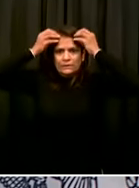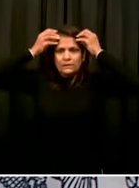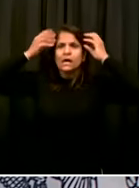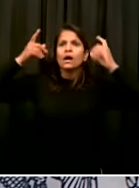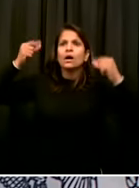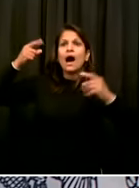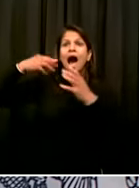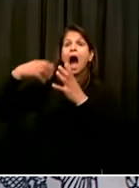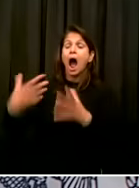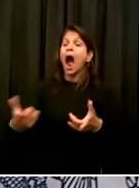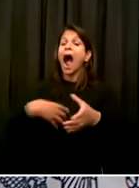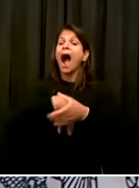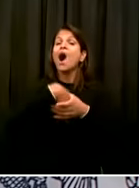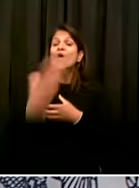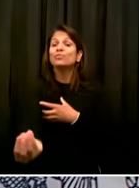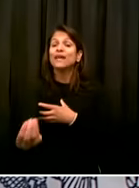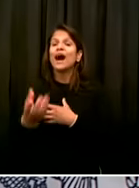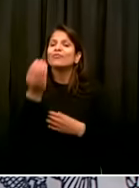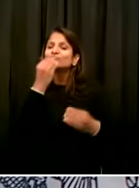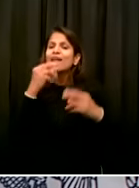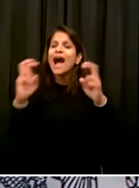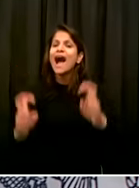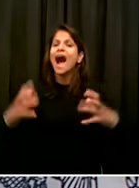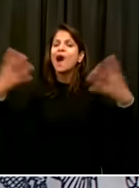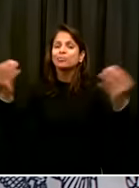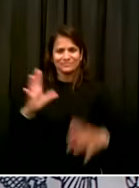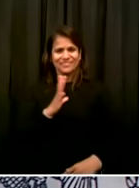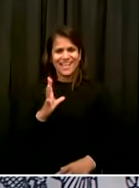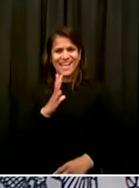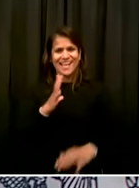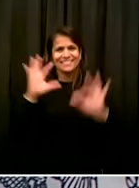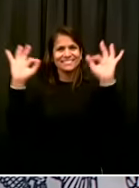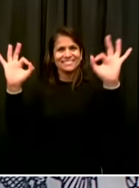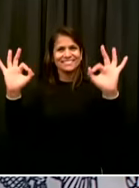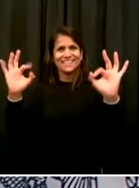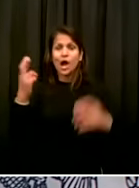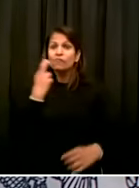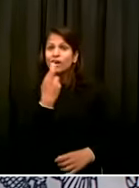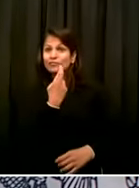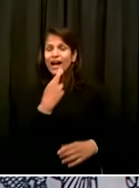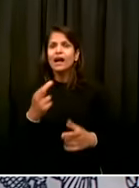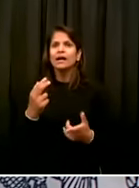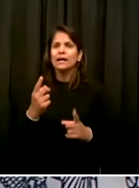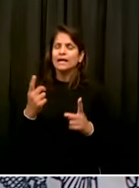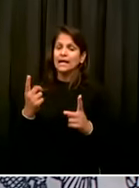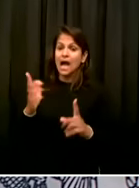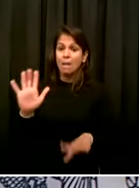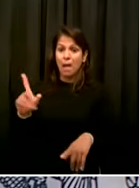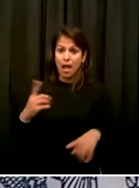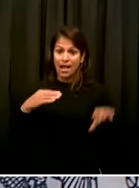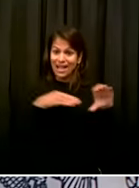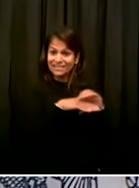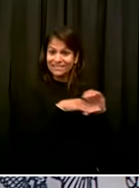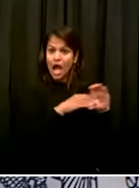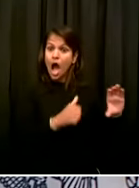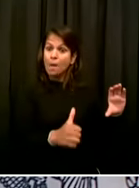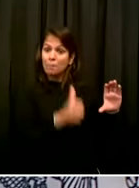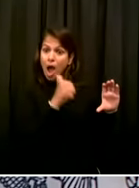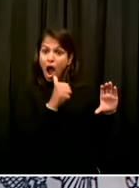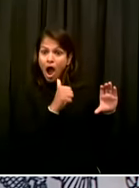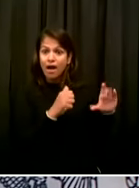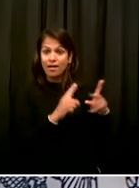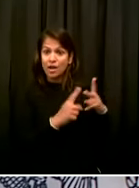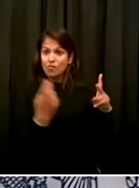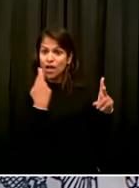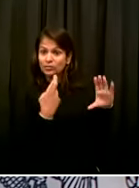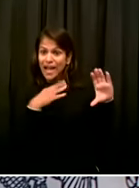dining. Right now, you know, I'm going to look at the glass half full. Outdoor dining has helped almost 10,000 restaurants to bring in